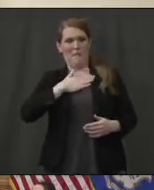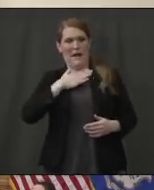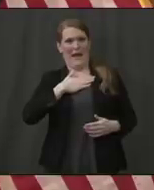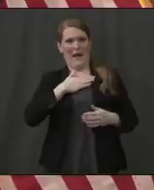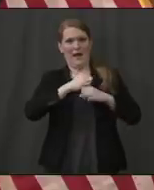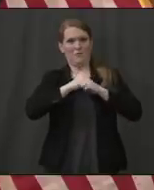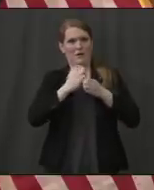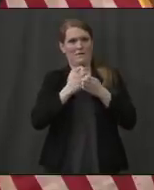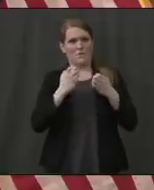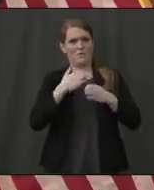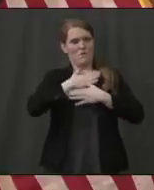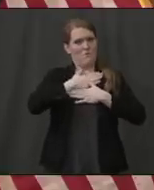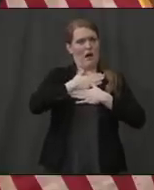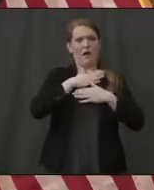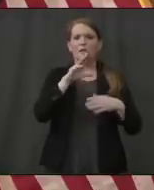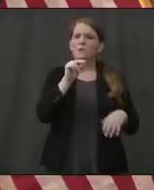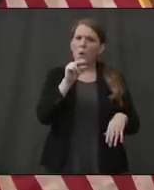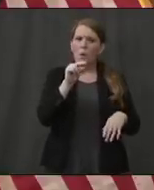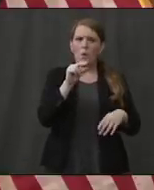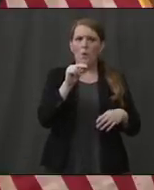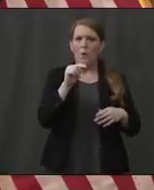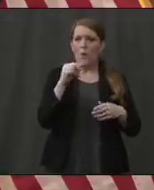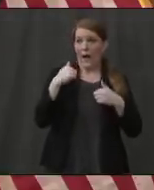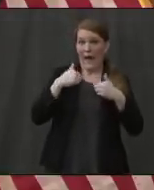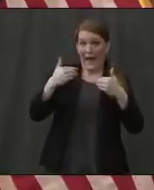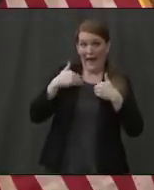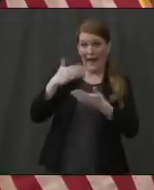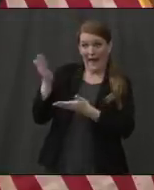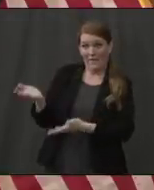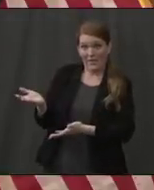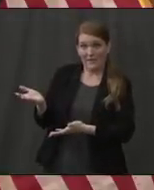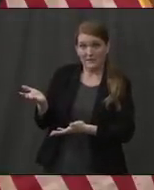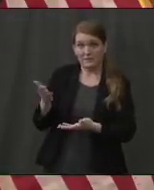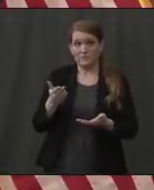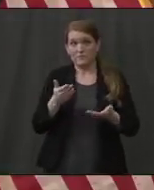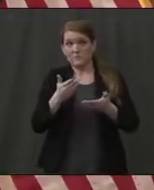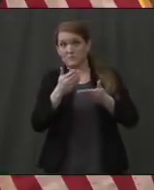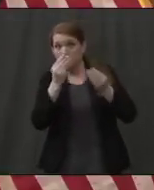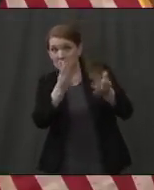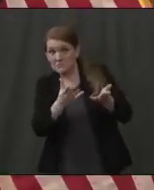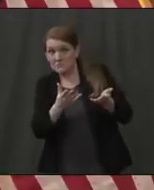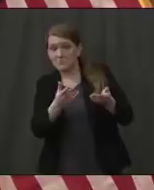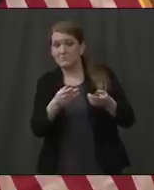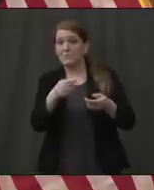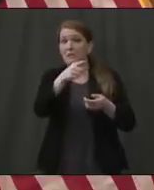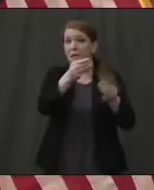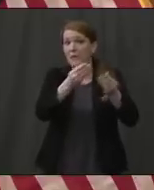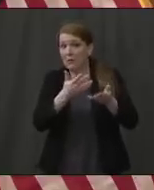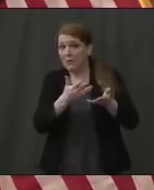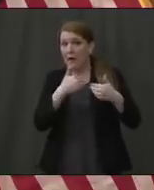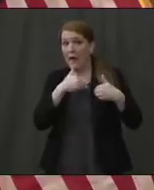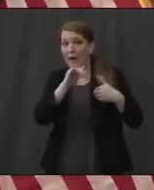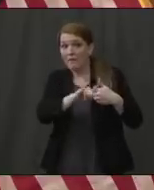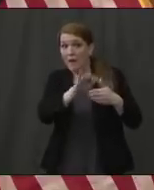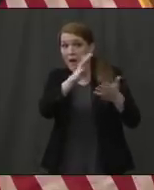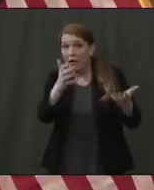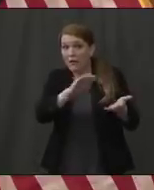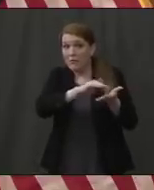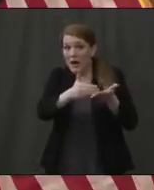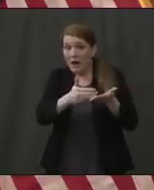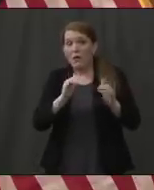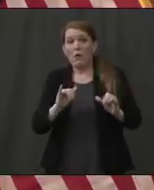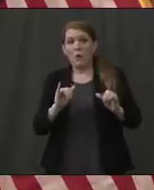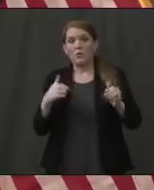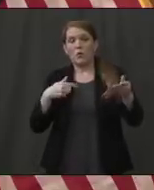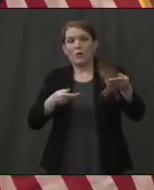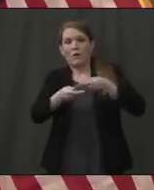or for that matter, anybody else. We are now actively sharing information that heretofore we wouldn't have, so that to the extent that